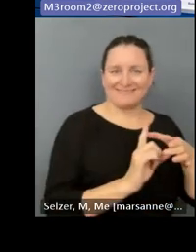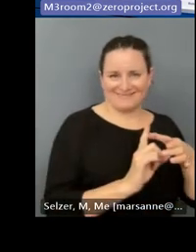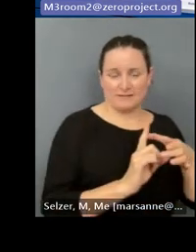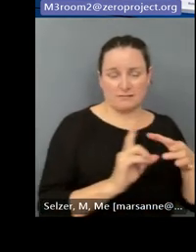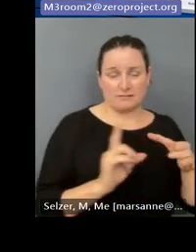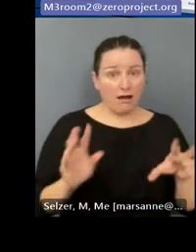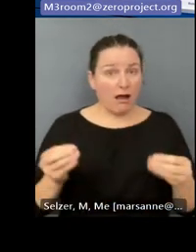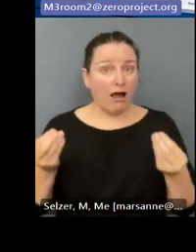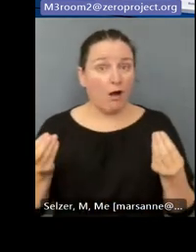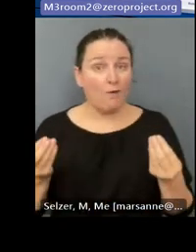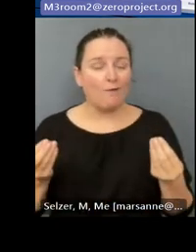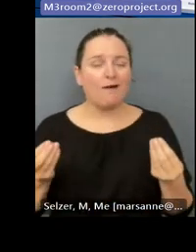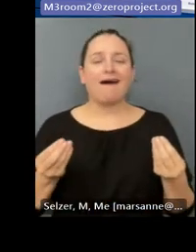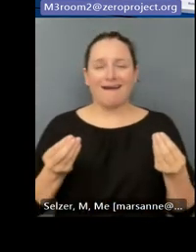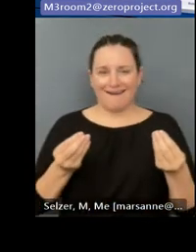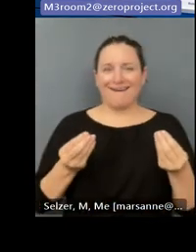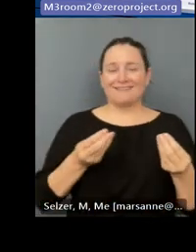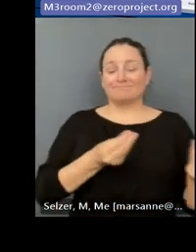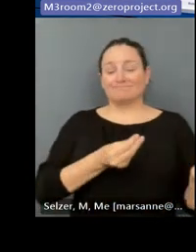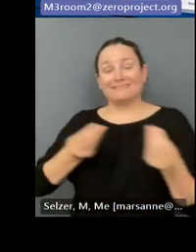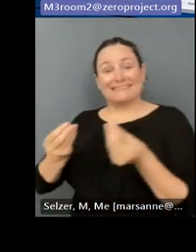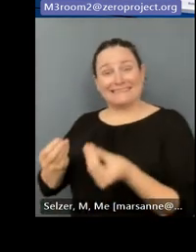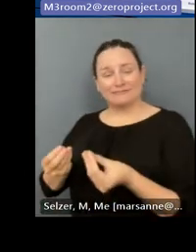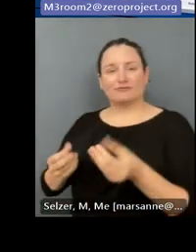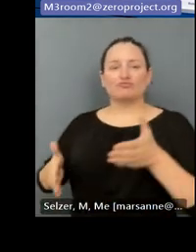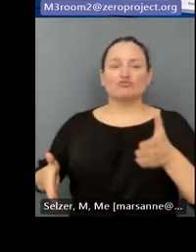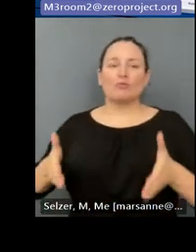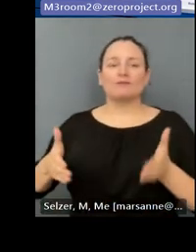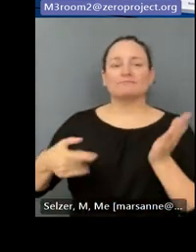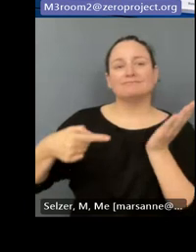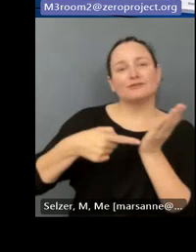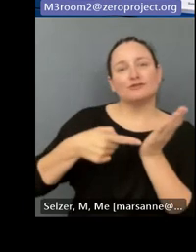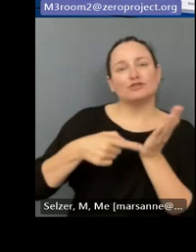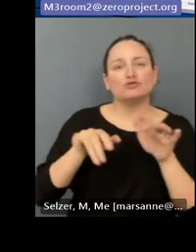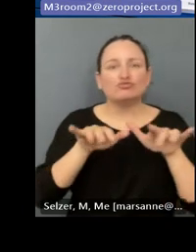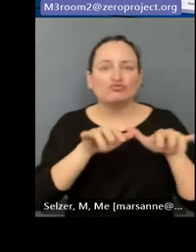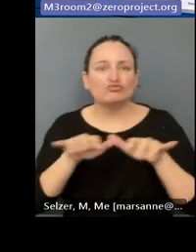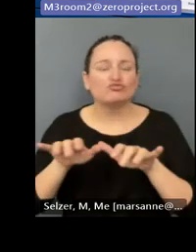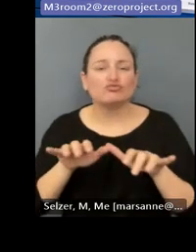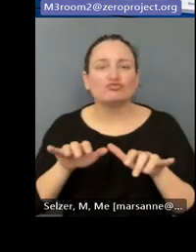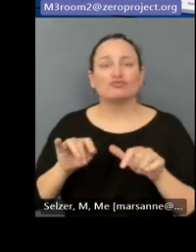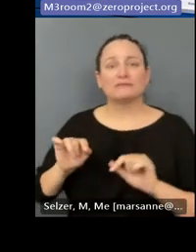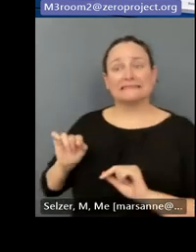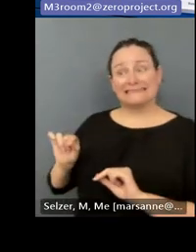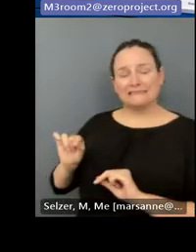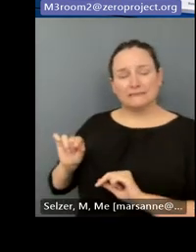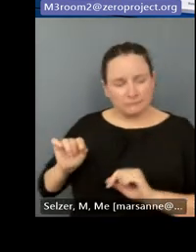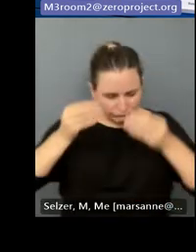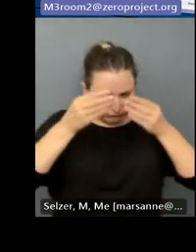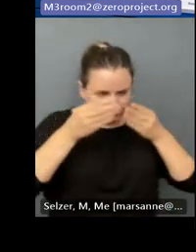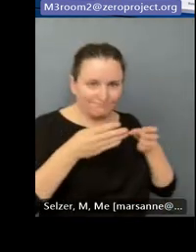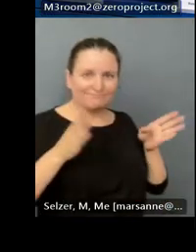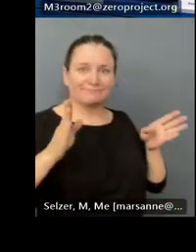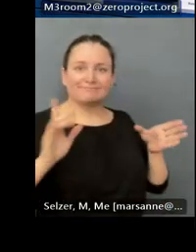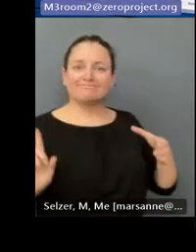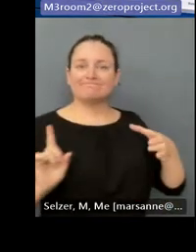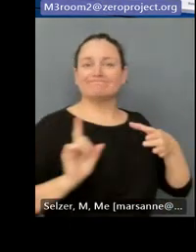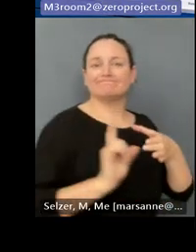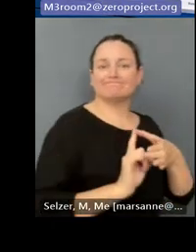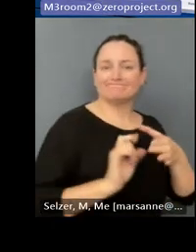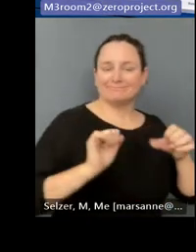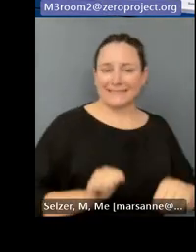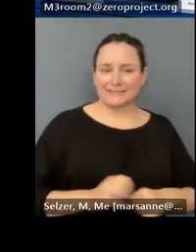robotics and programming. Developing this skill, without a doubt, became the best decision we made in our life.